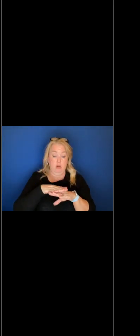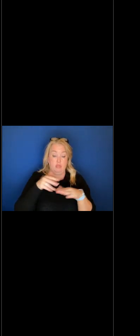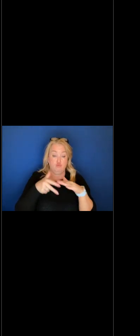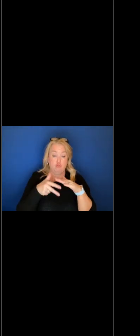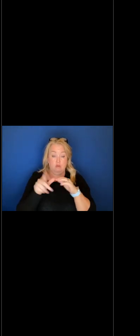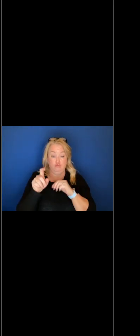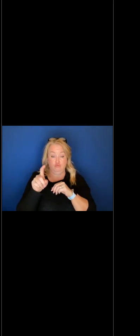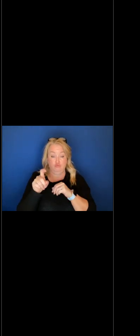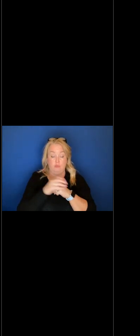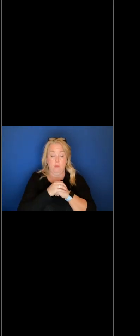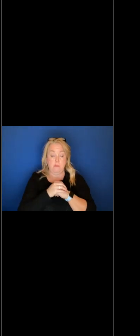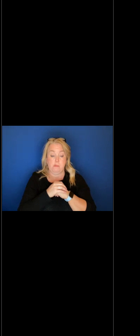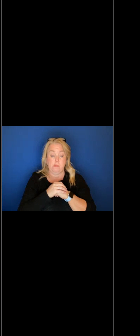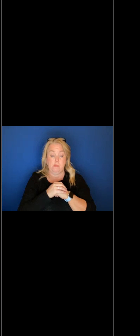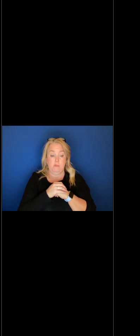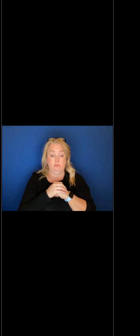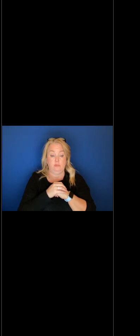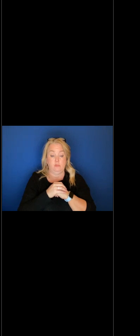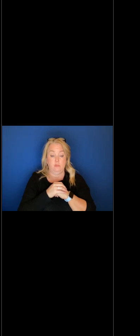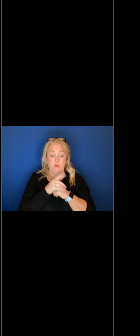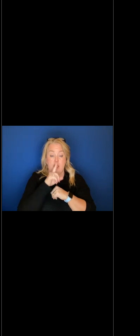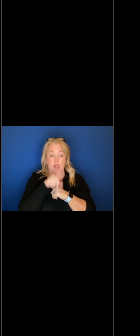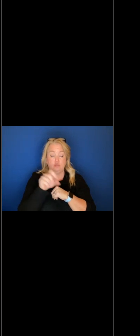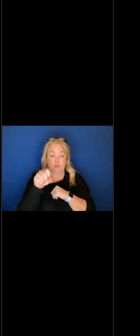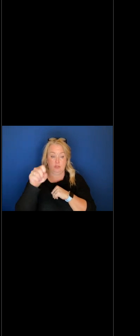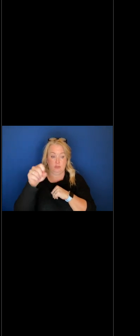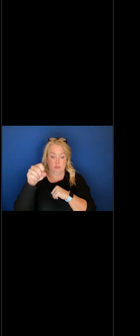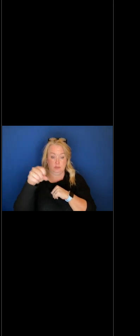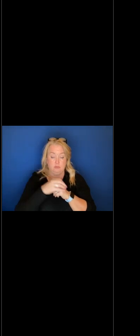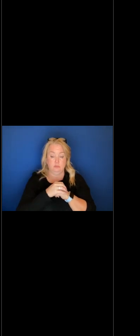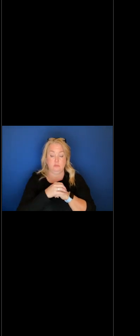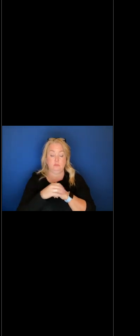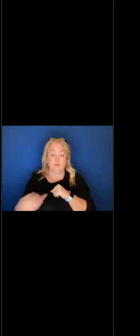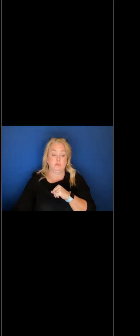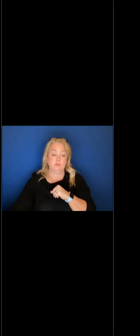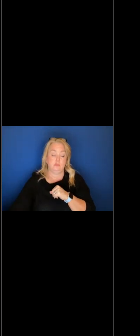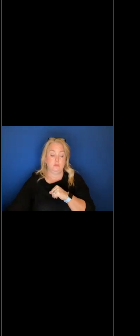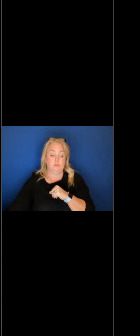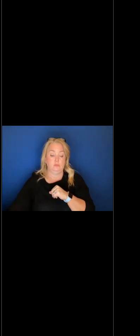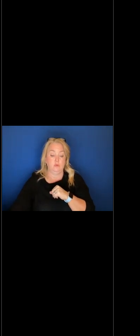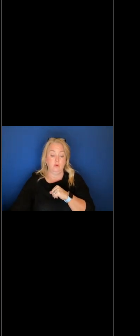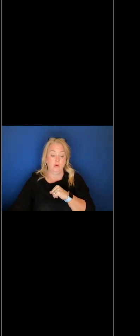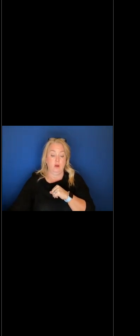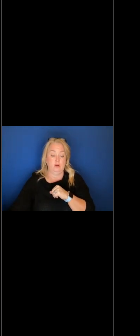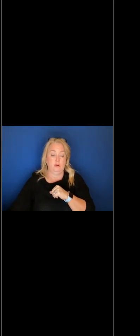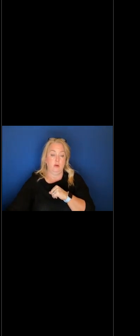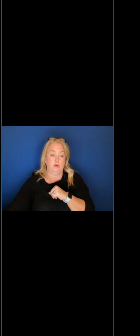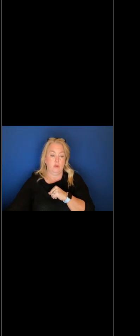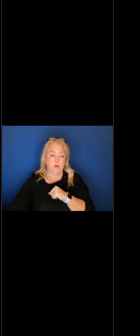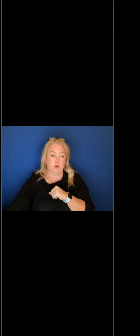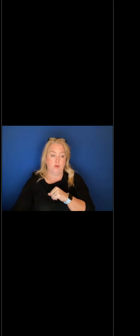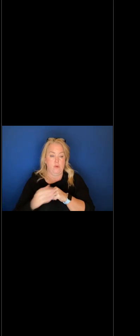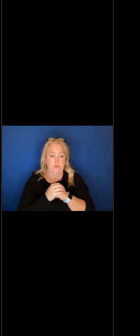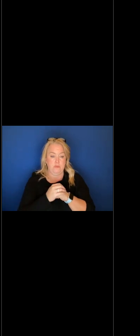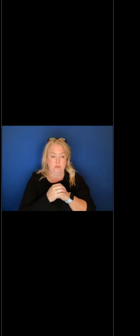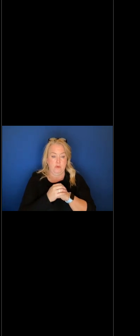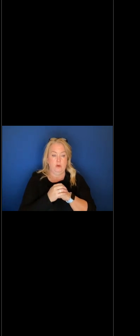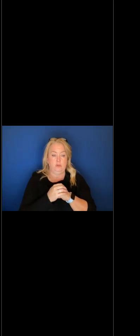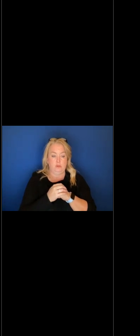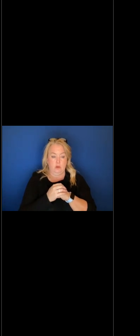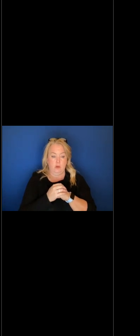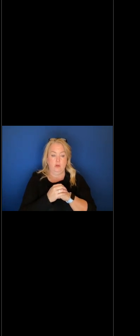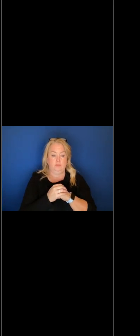garage? The answer is yes. The Fair Housing Act requires that there be